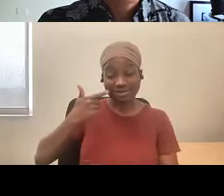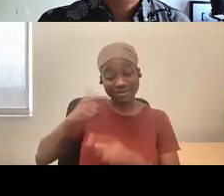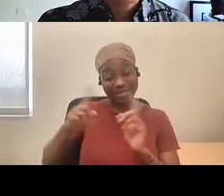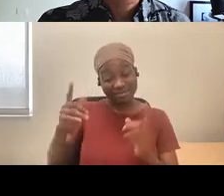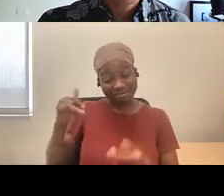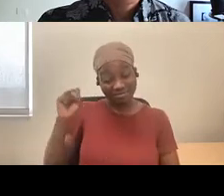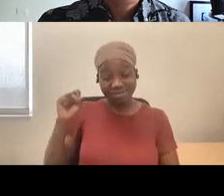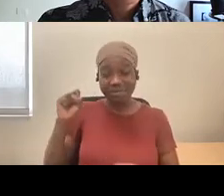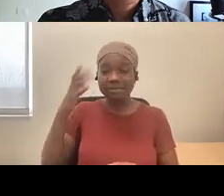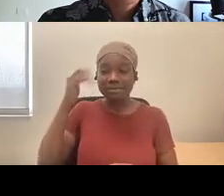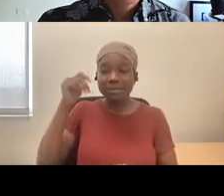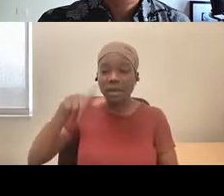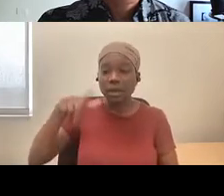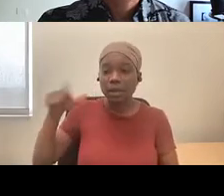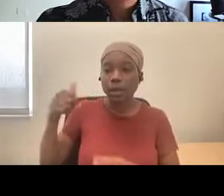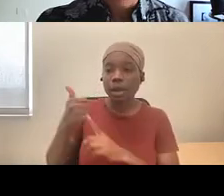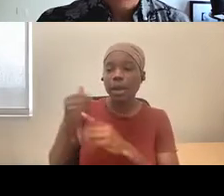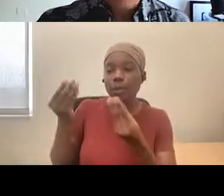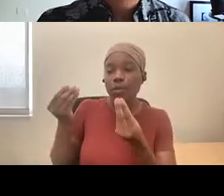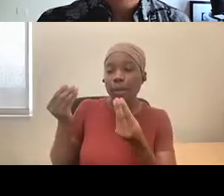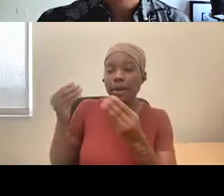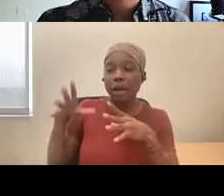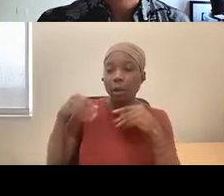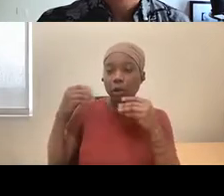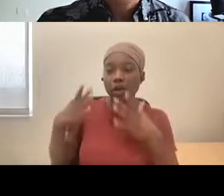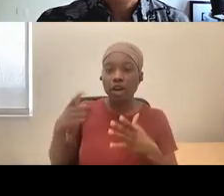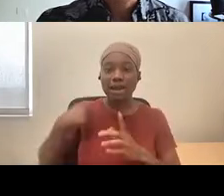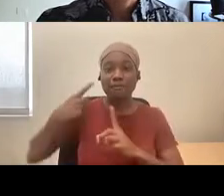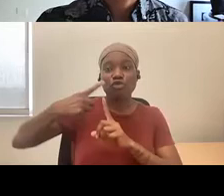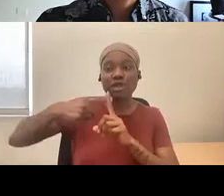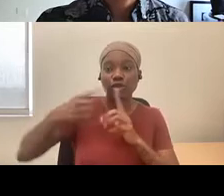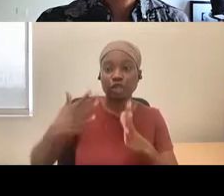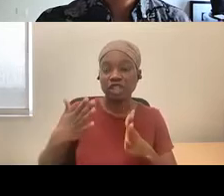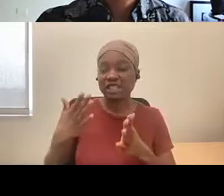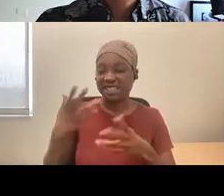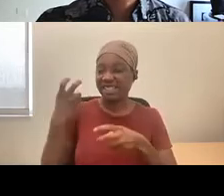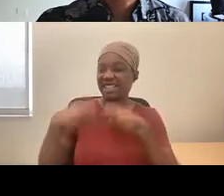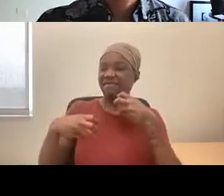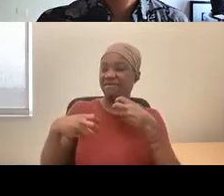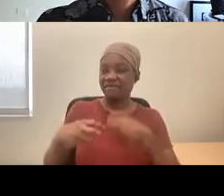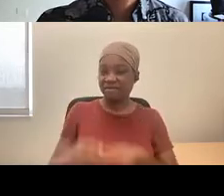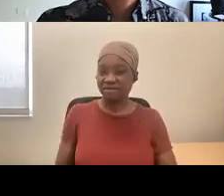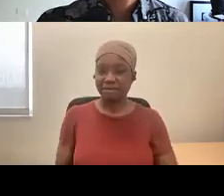Unfortunately, because the landlord is the property owner, you know, and I'm a renter, it's tough.